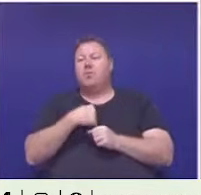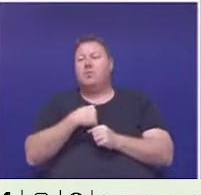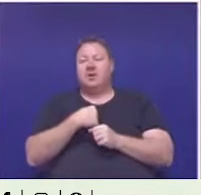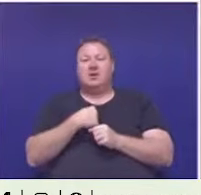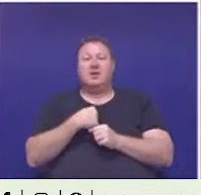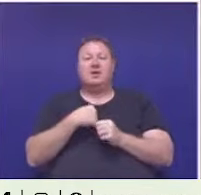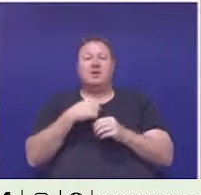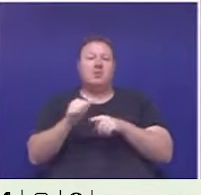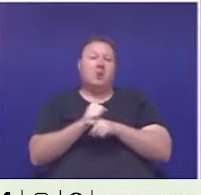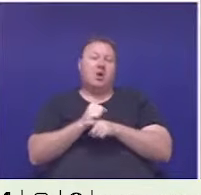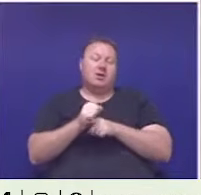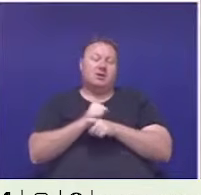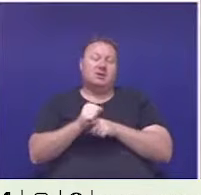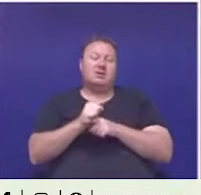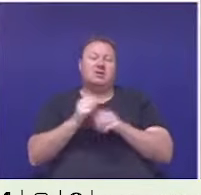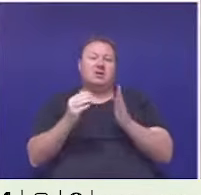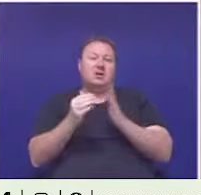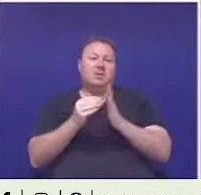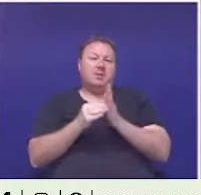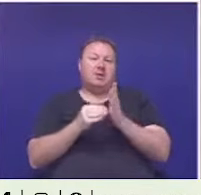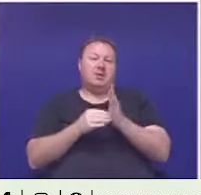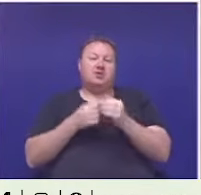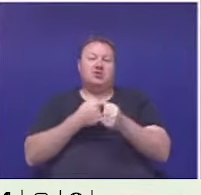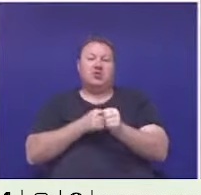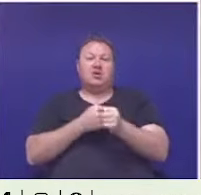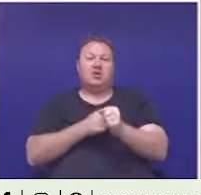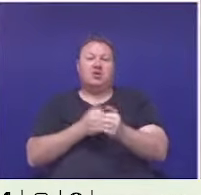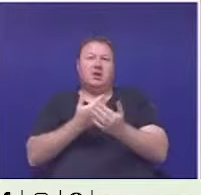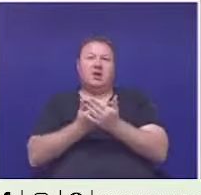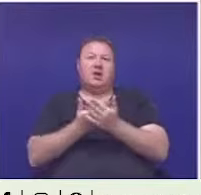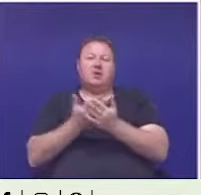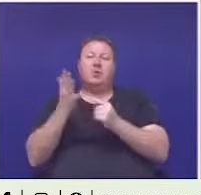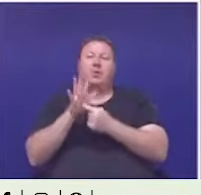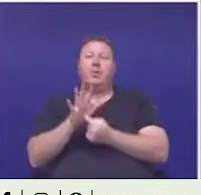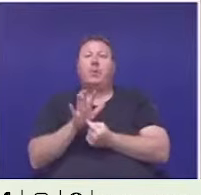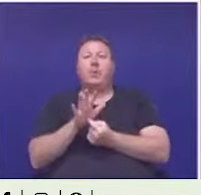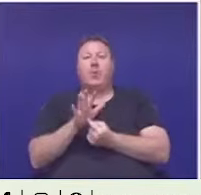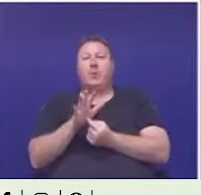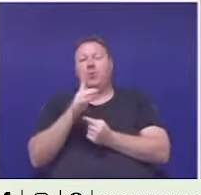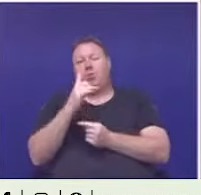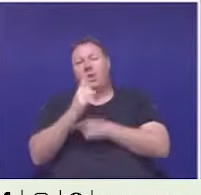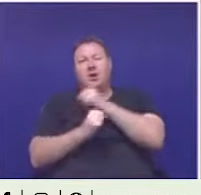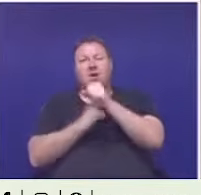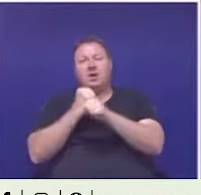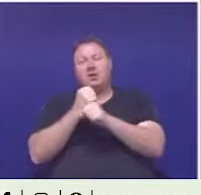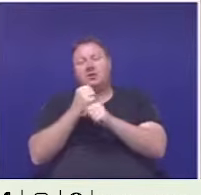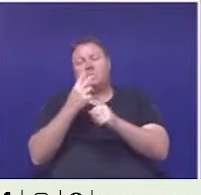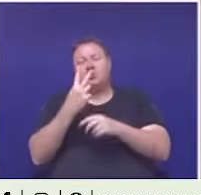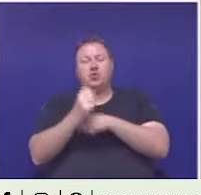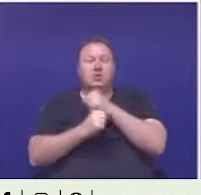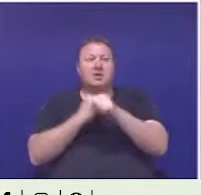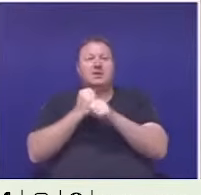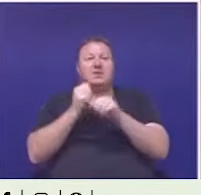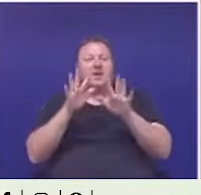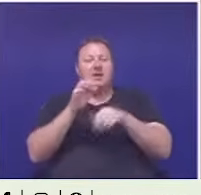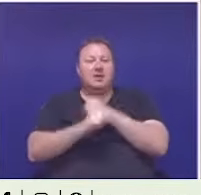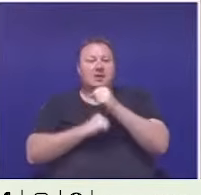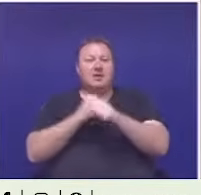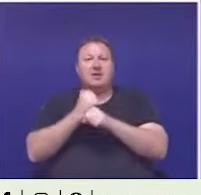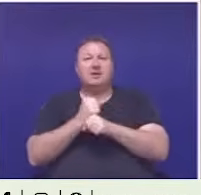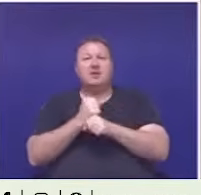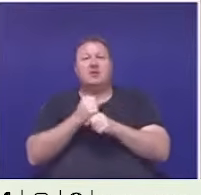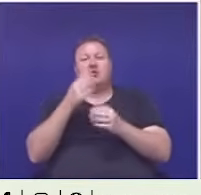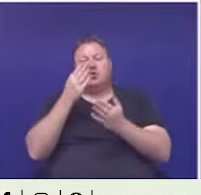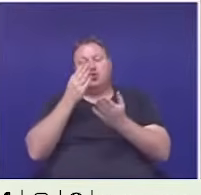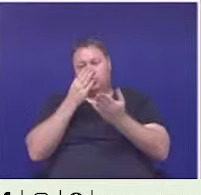practical implementation of the strategy is going to either show us in a year or two, or in 10 years' time, that we made the